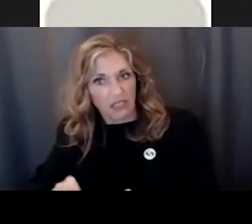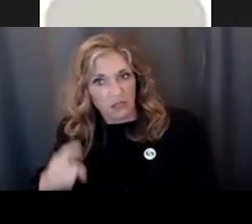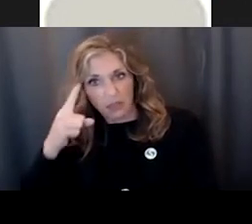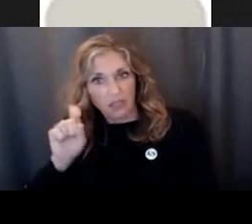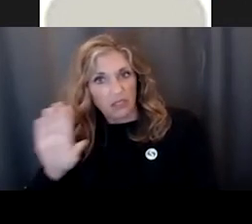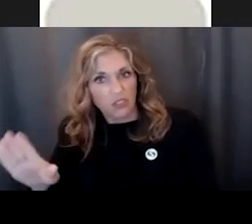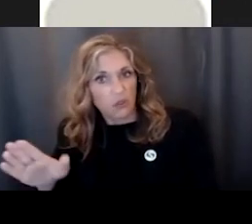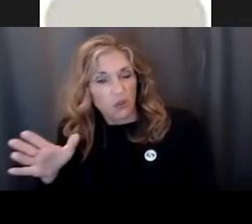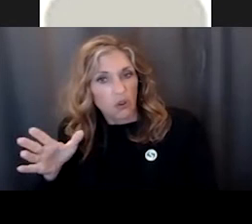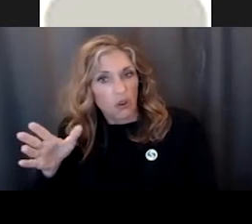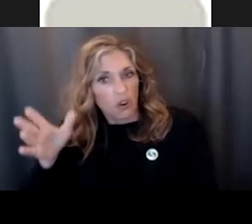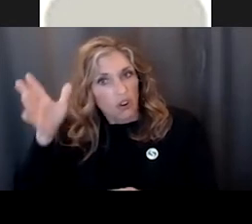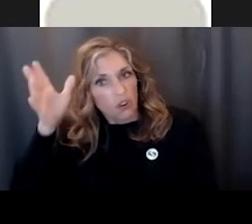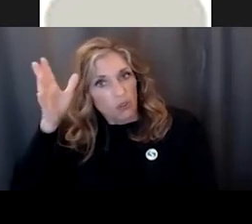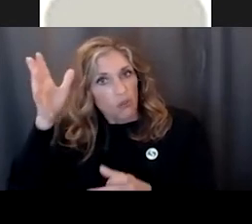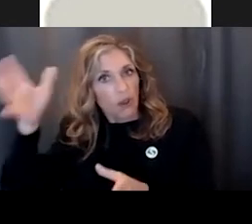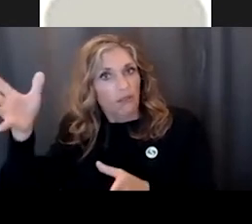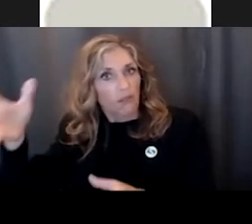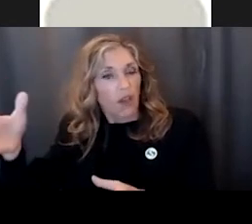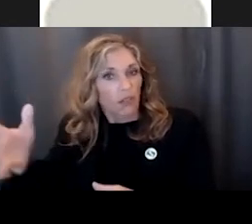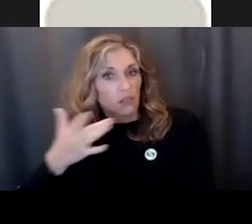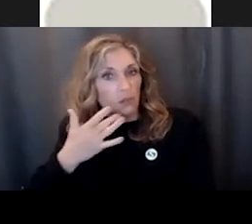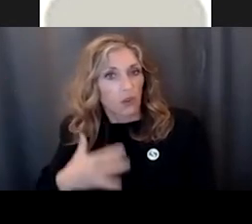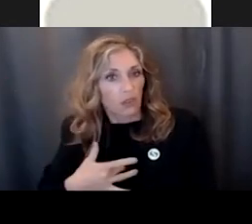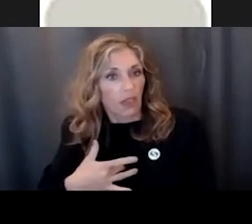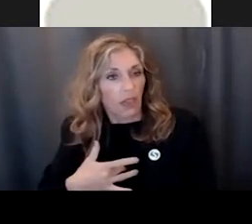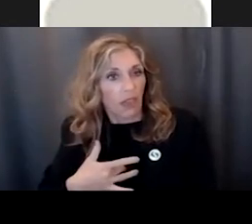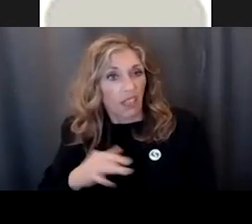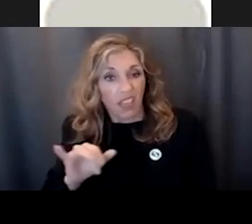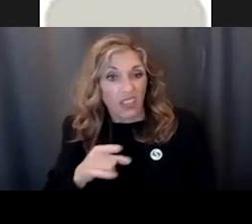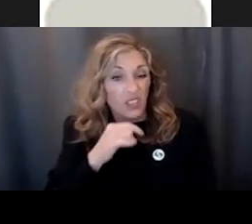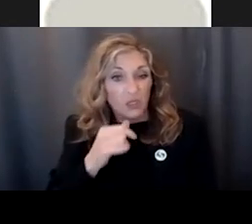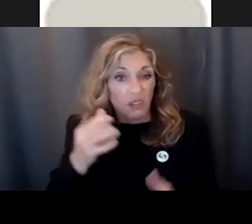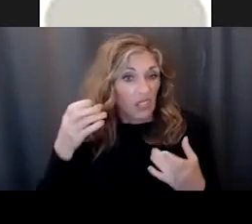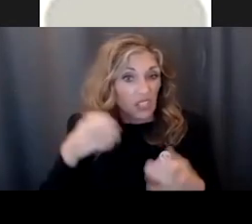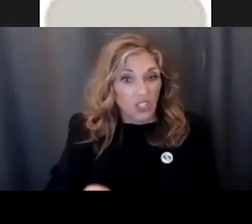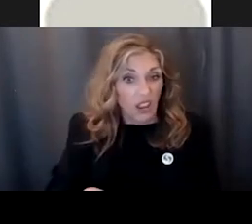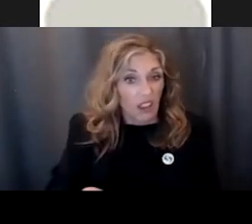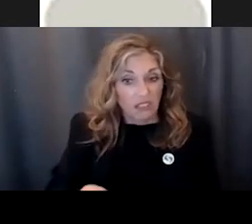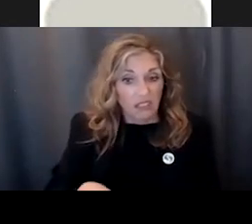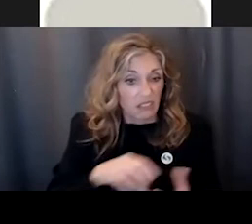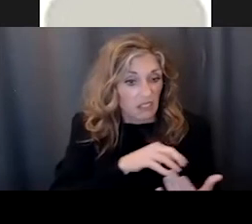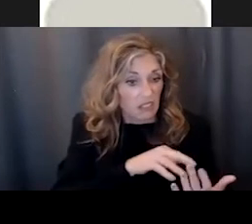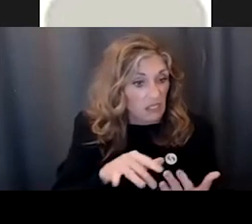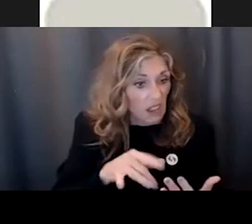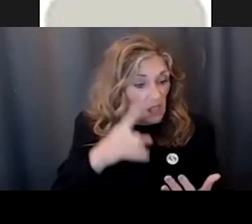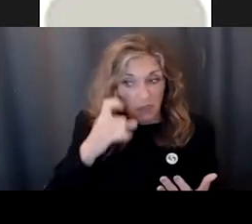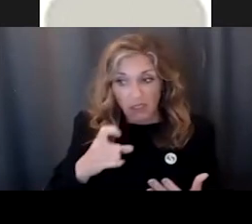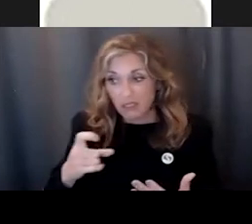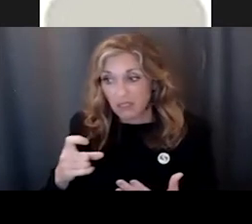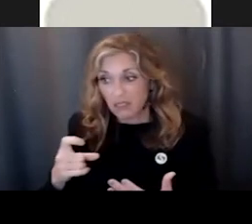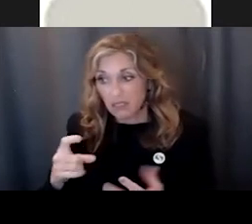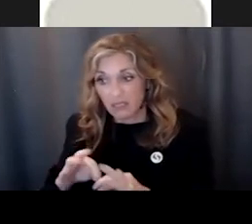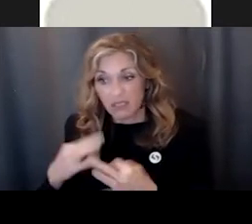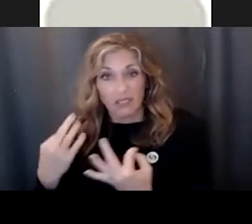to celebrate because your whole family was getting together. These are the kinds of things that you guys were, you know, saying are important, that we